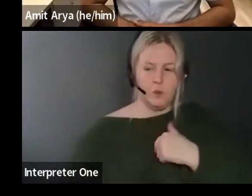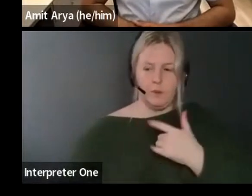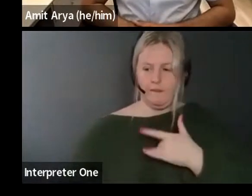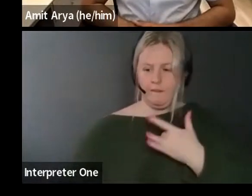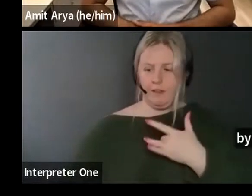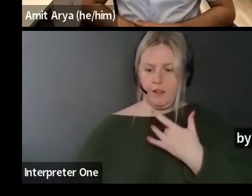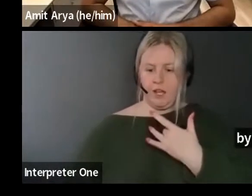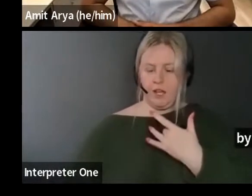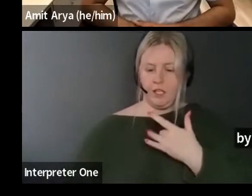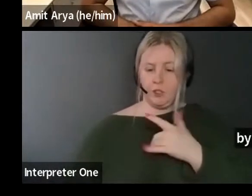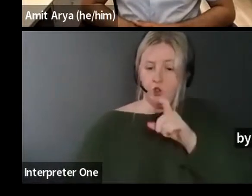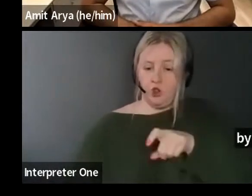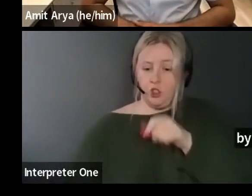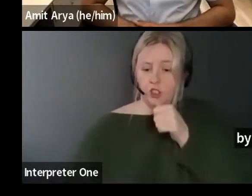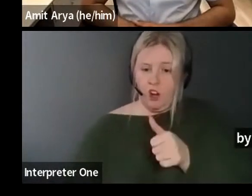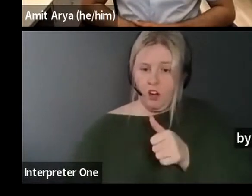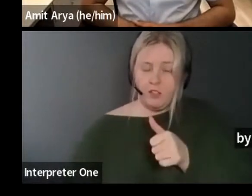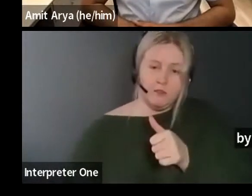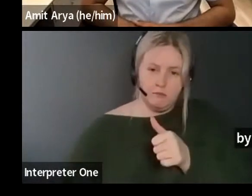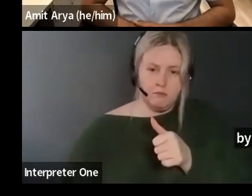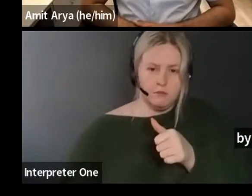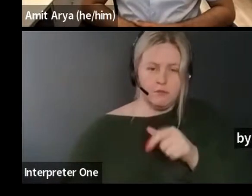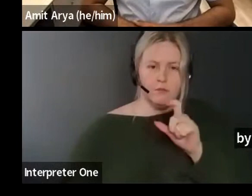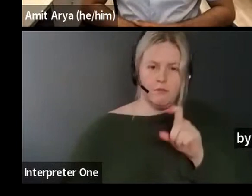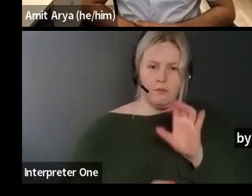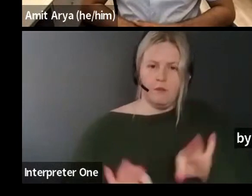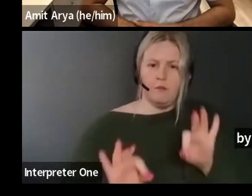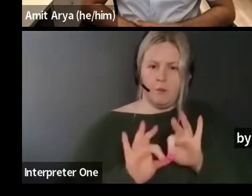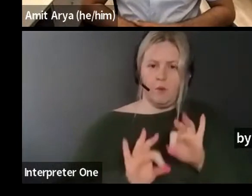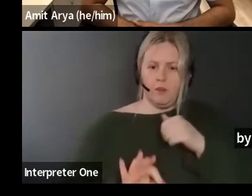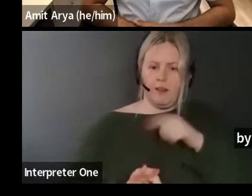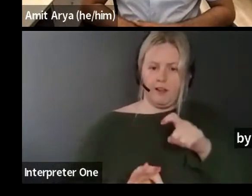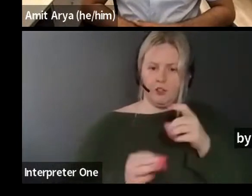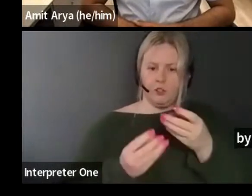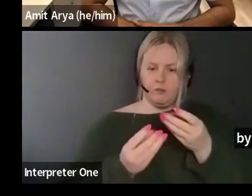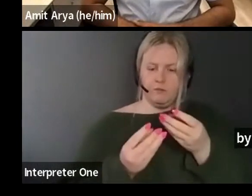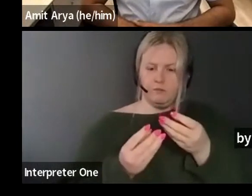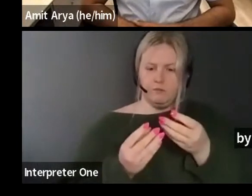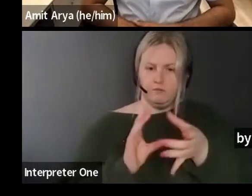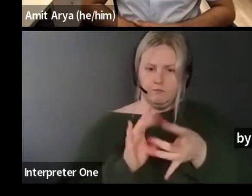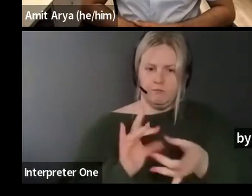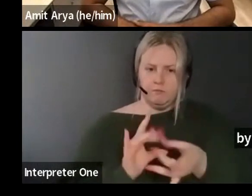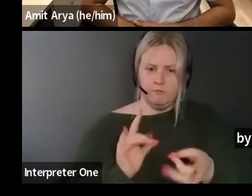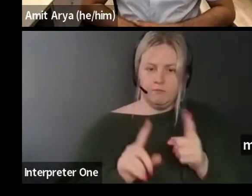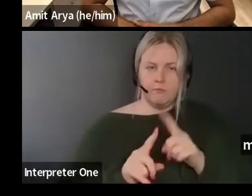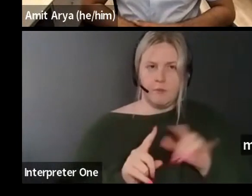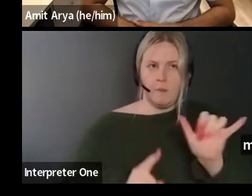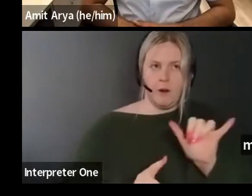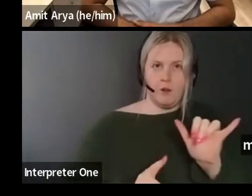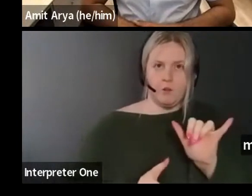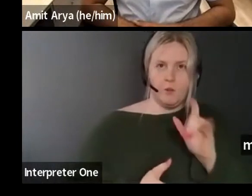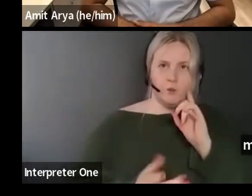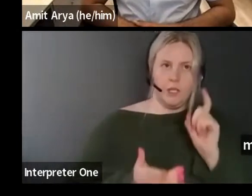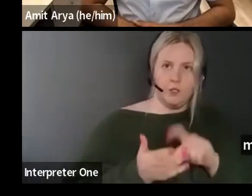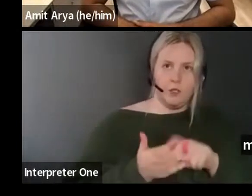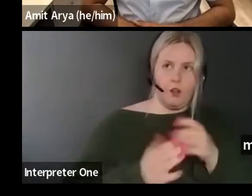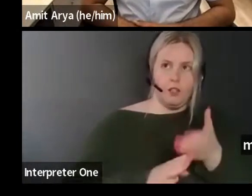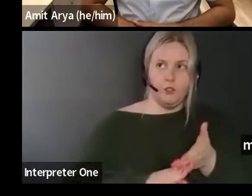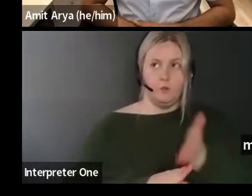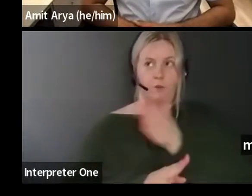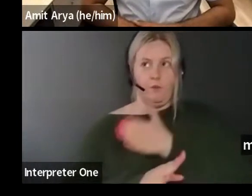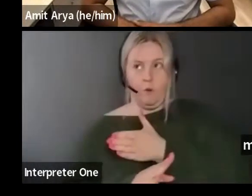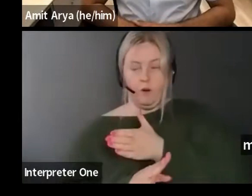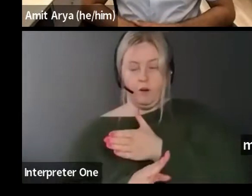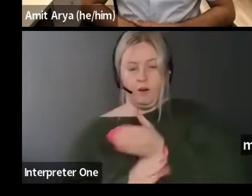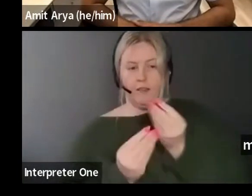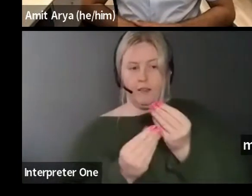one, but I also want to acknowledge in advance of my land acknowledgements that